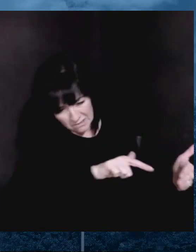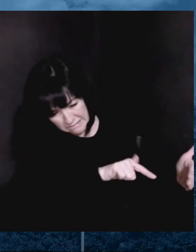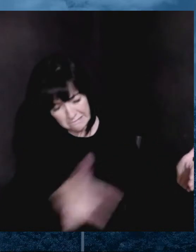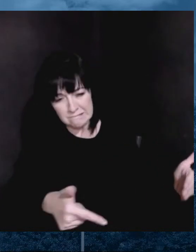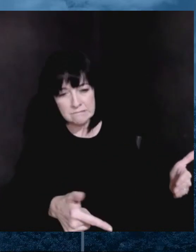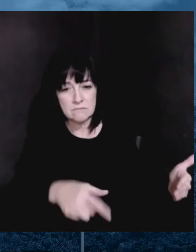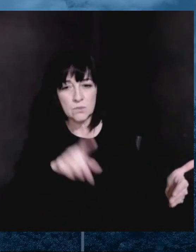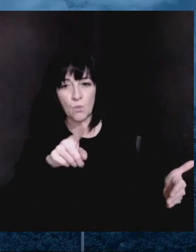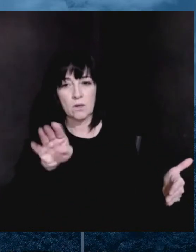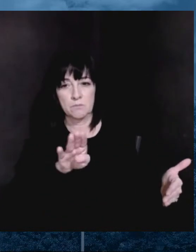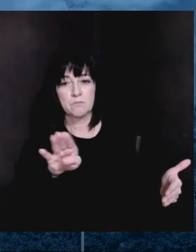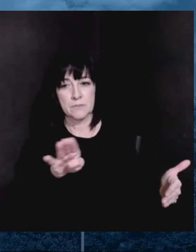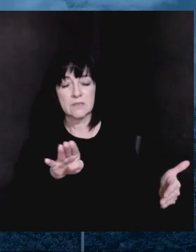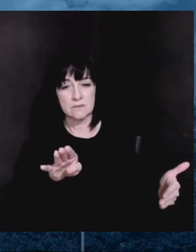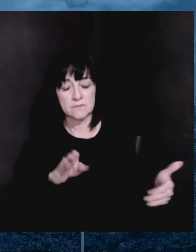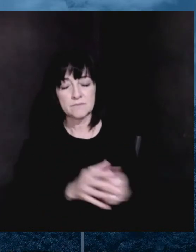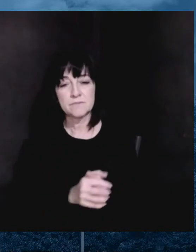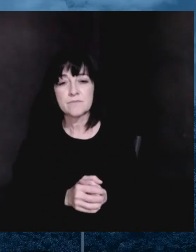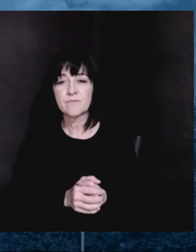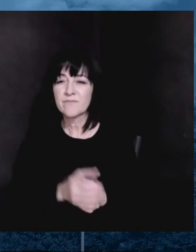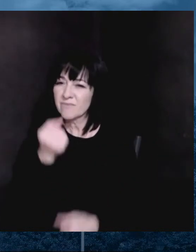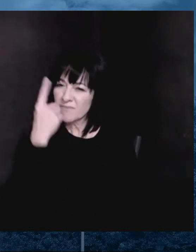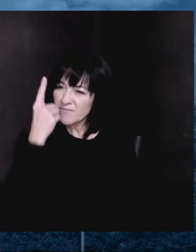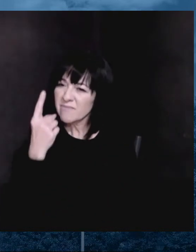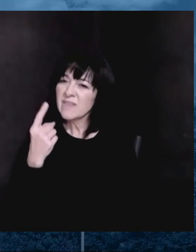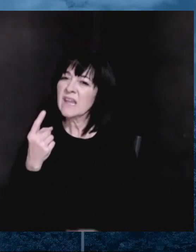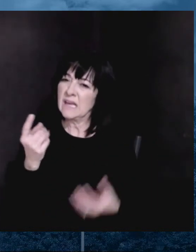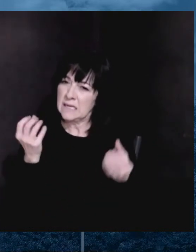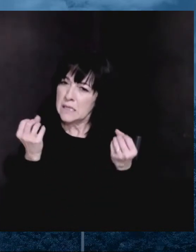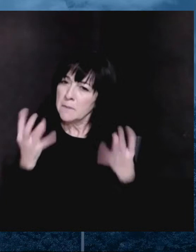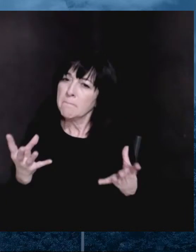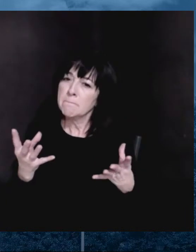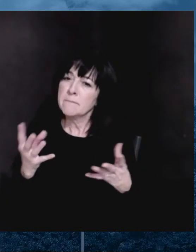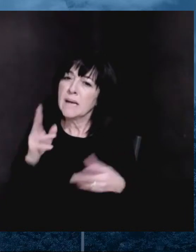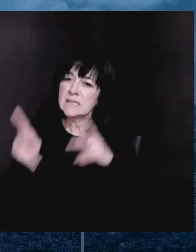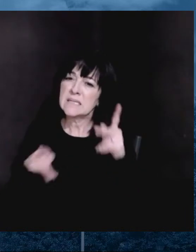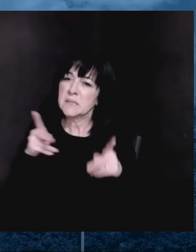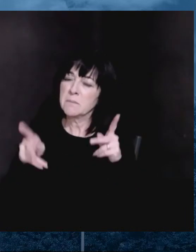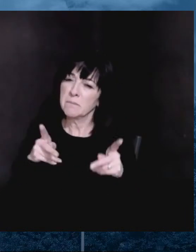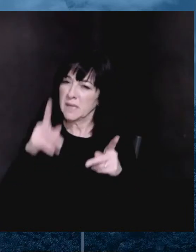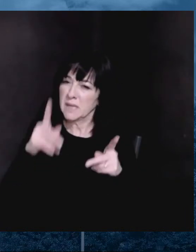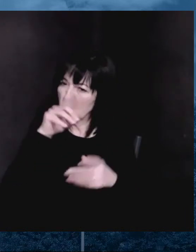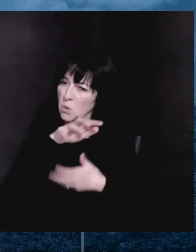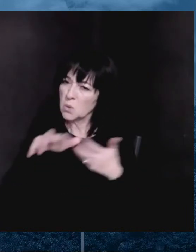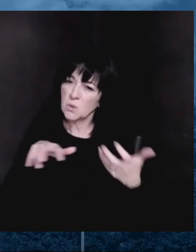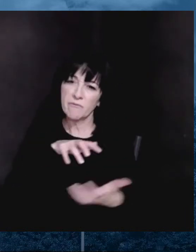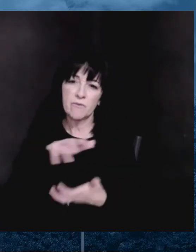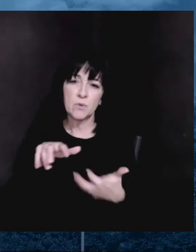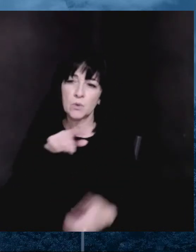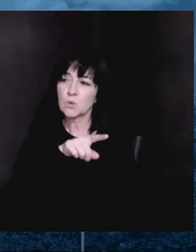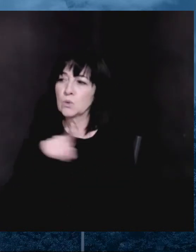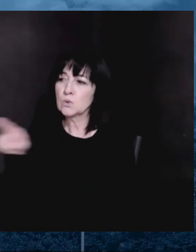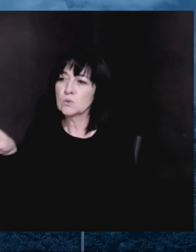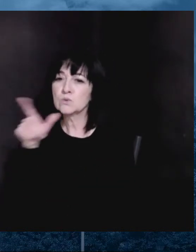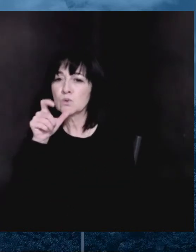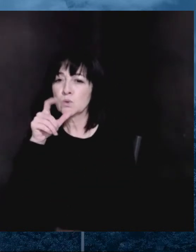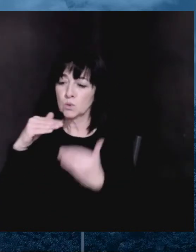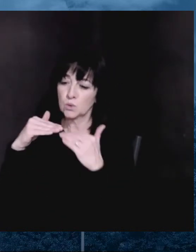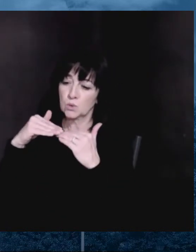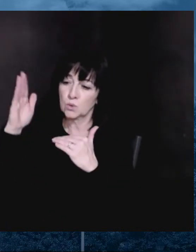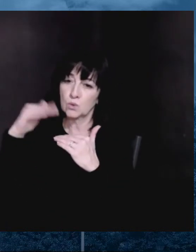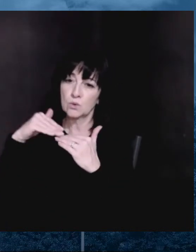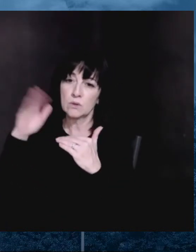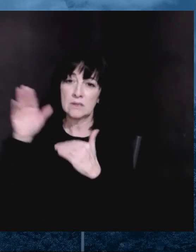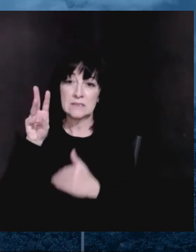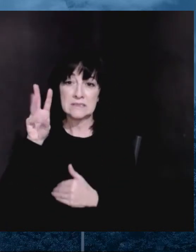lot of confusion from the public, particularly among that 65 and older age group who won't be getting the vaccine from an employer, but they're also not in a long-term